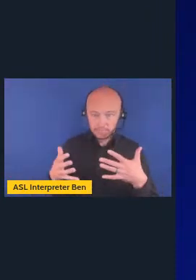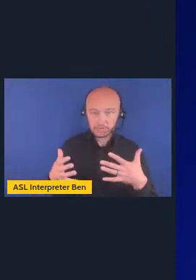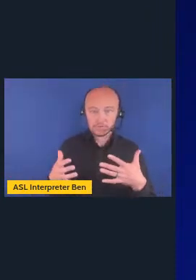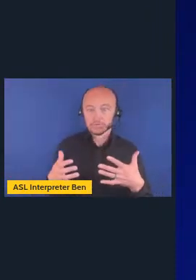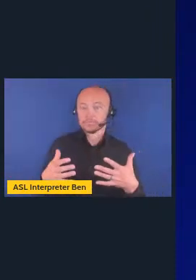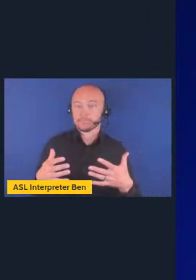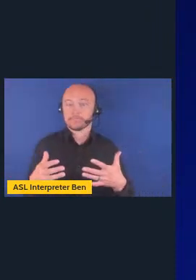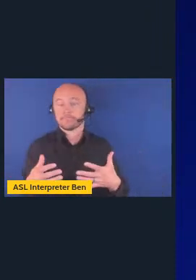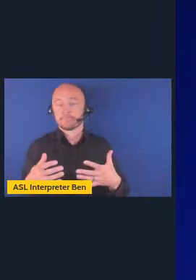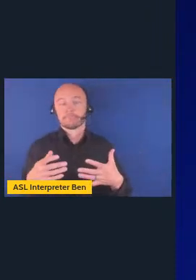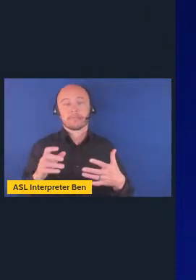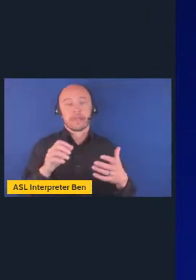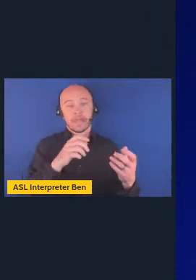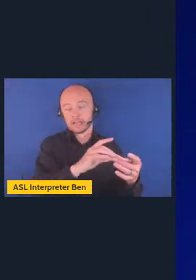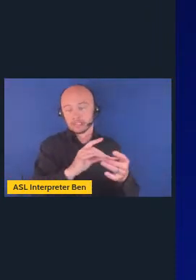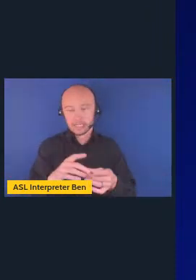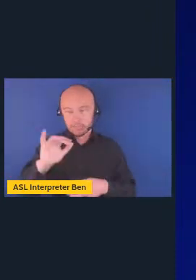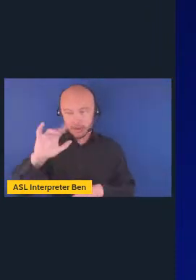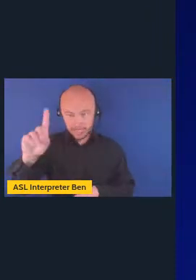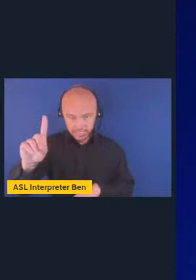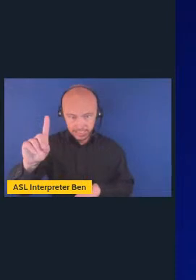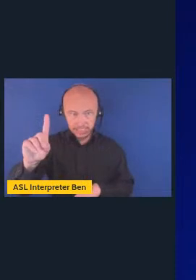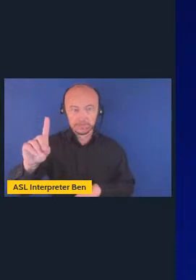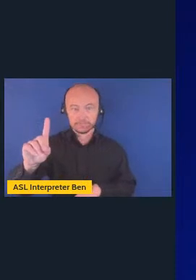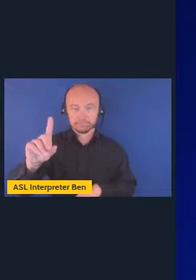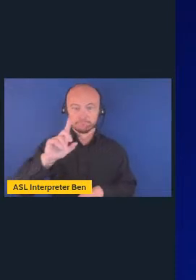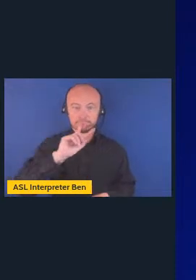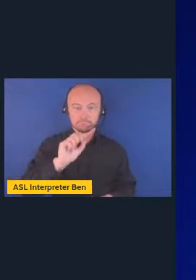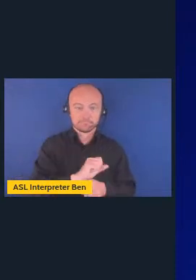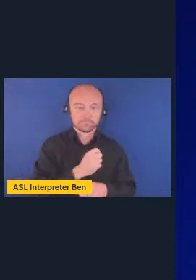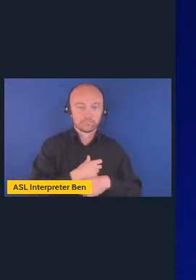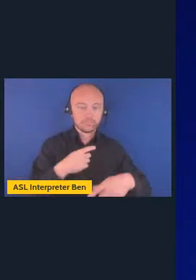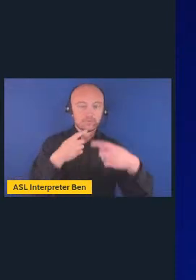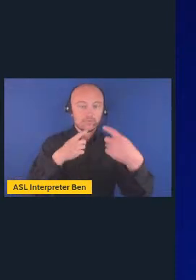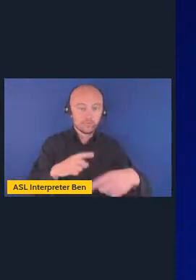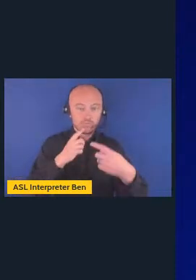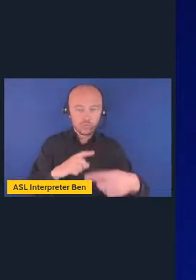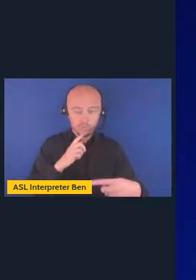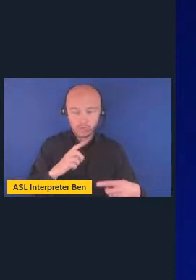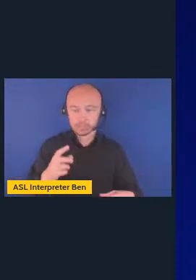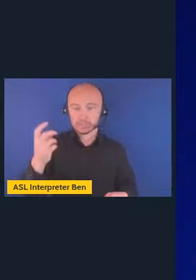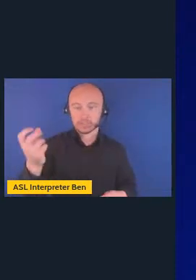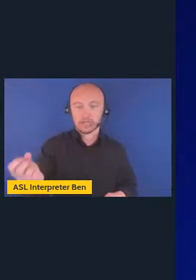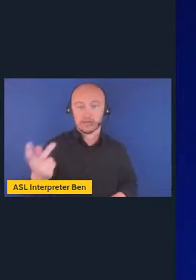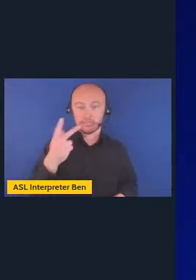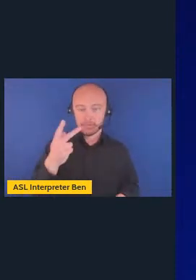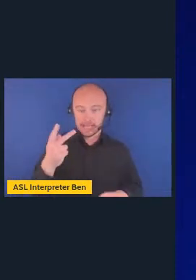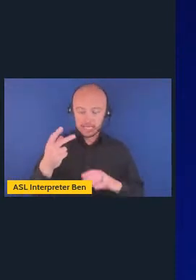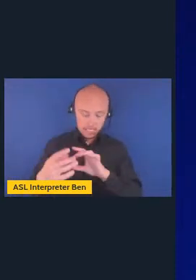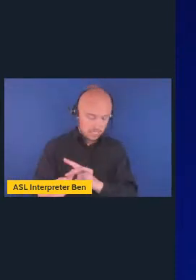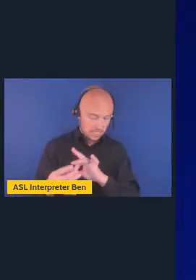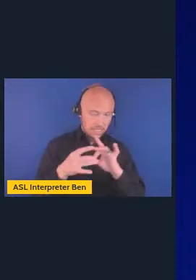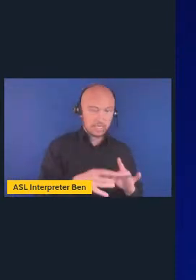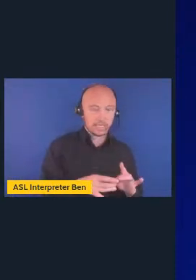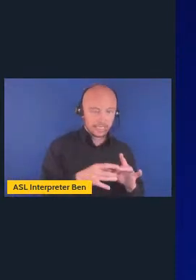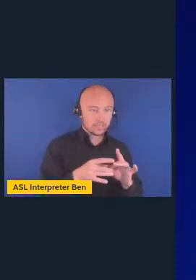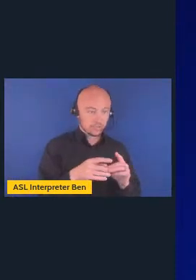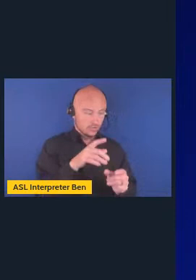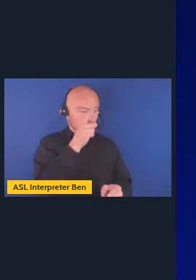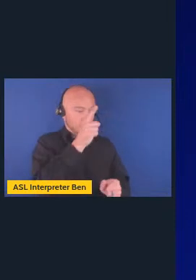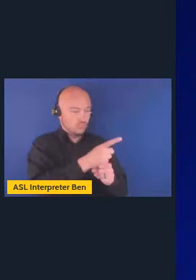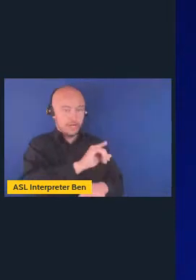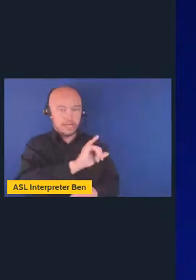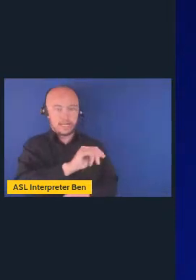and correlation ID are defined to ensure that the responses that come back are linked to the correct